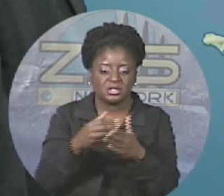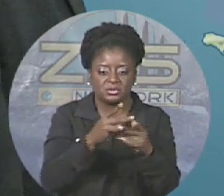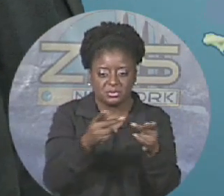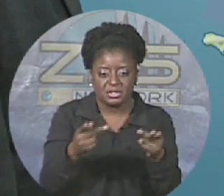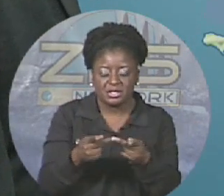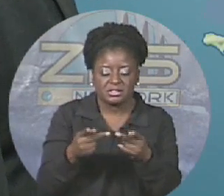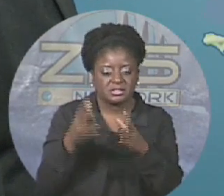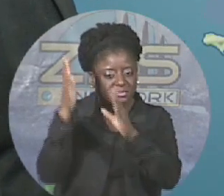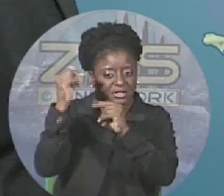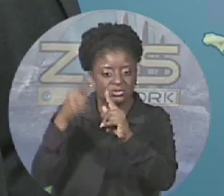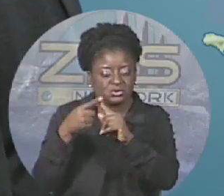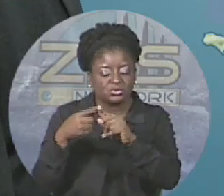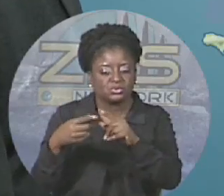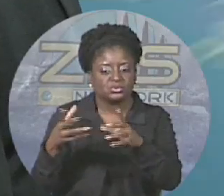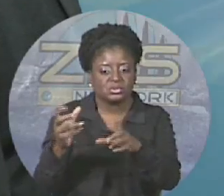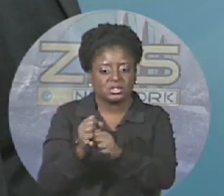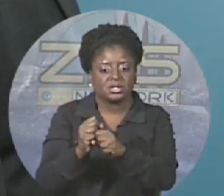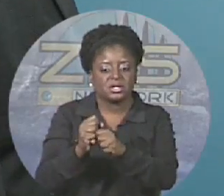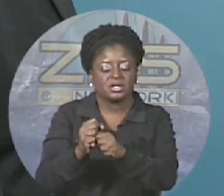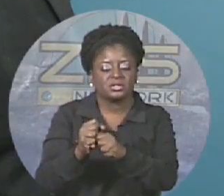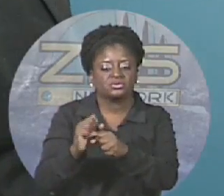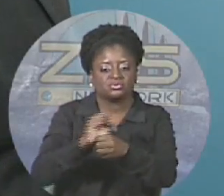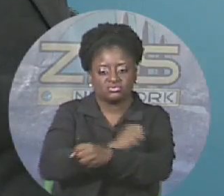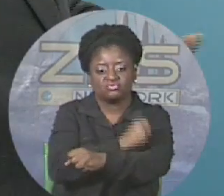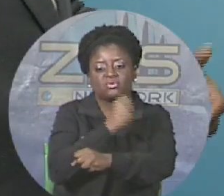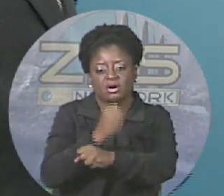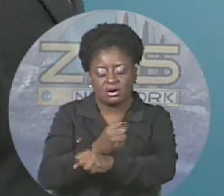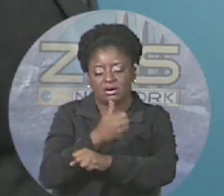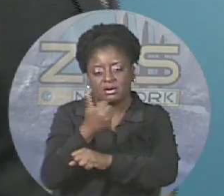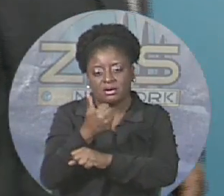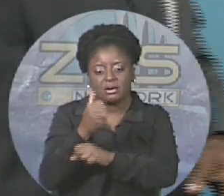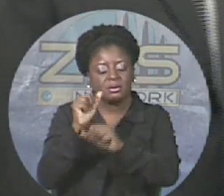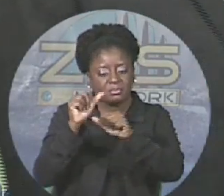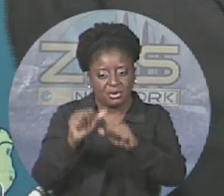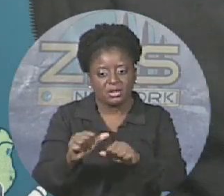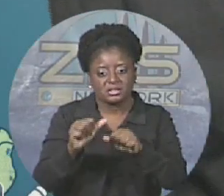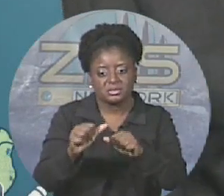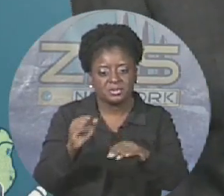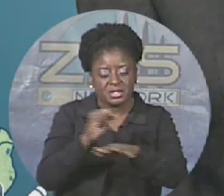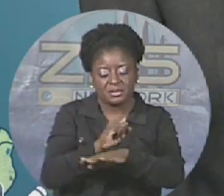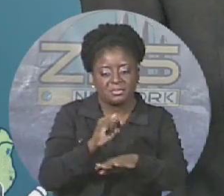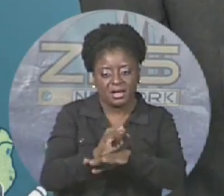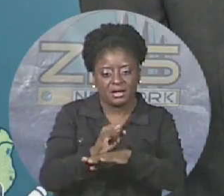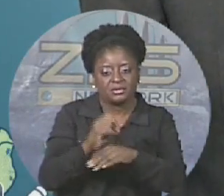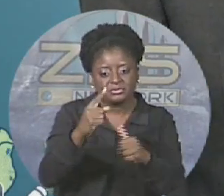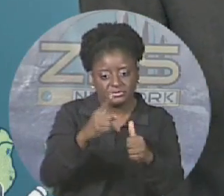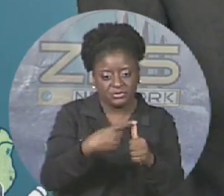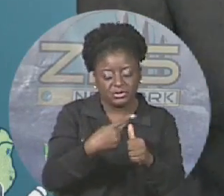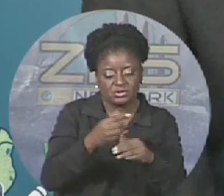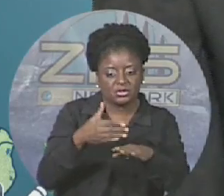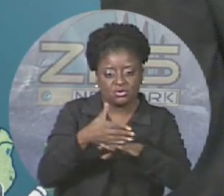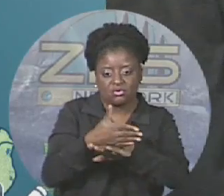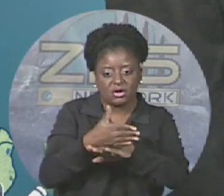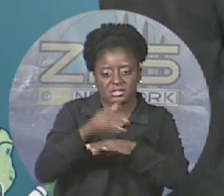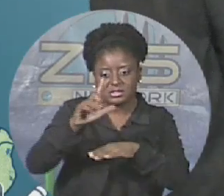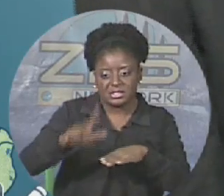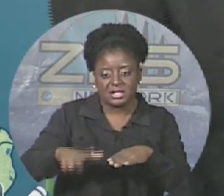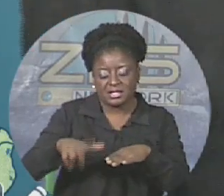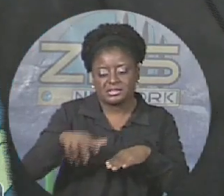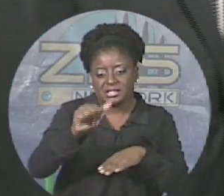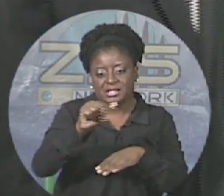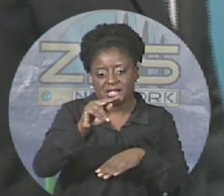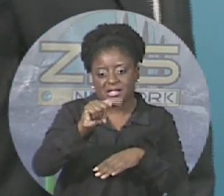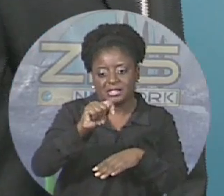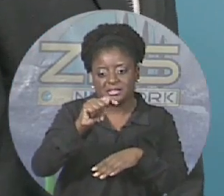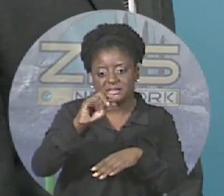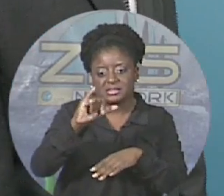to intensify as it continues to approach our area. Possible impacts: initially it's going to be across the Les Antilles and then moving into Puerto